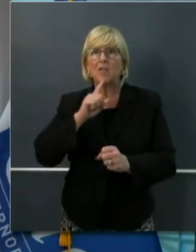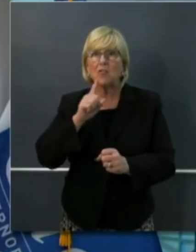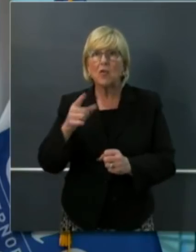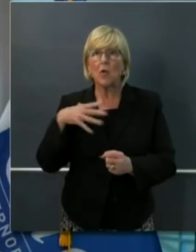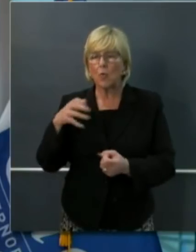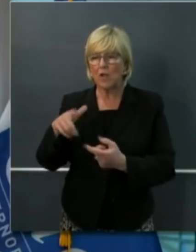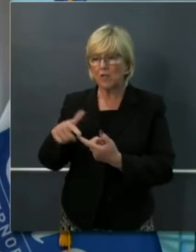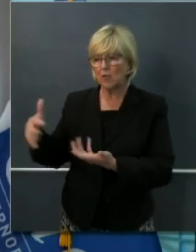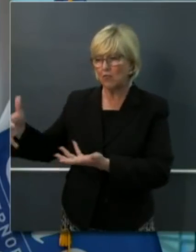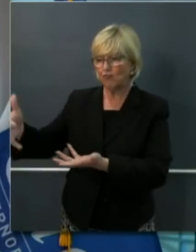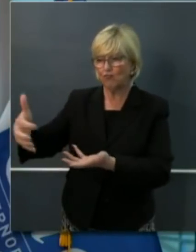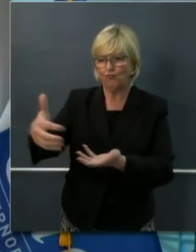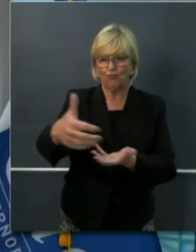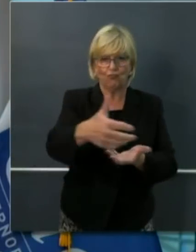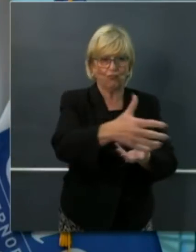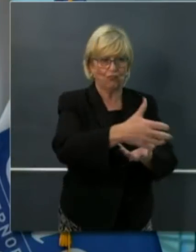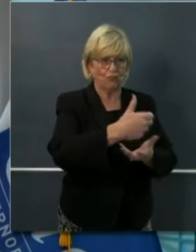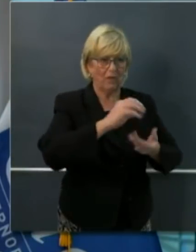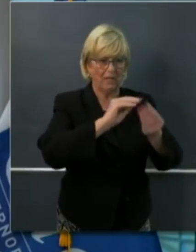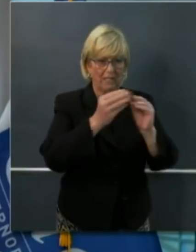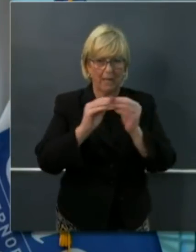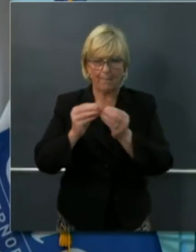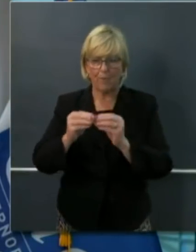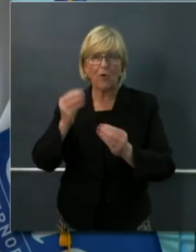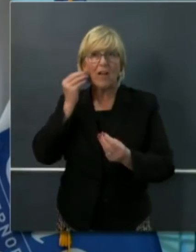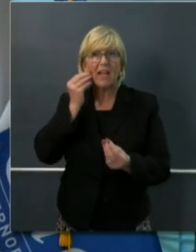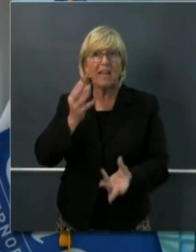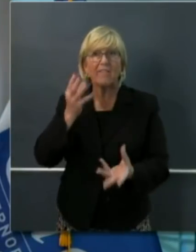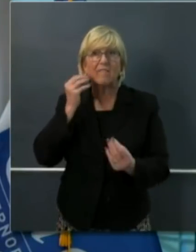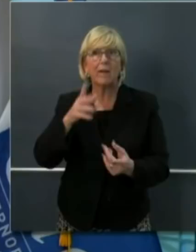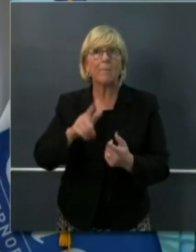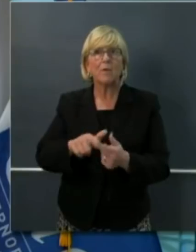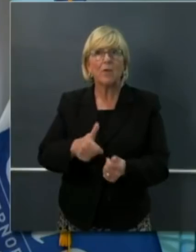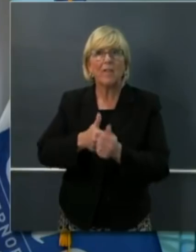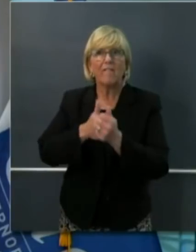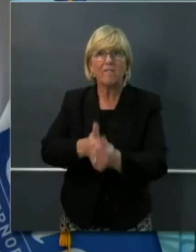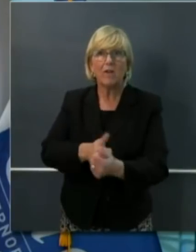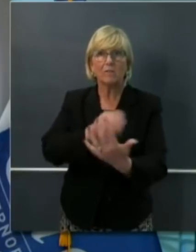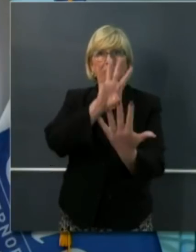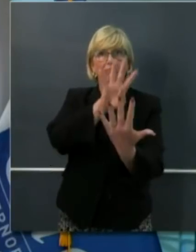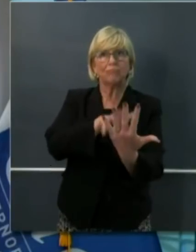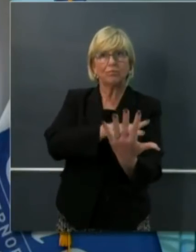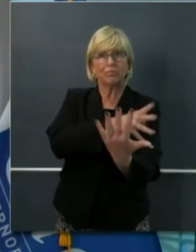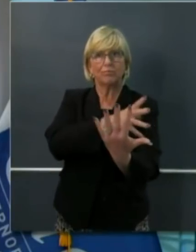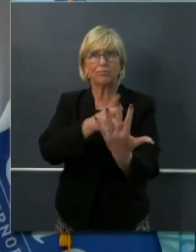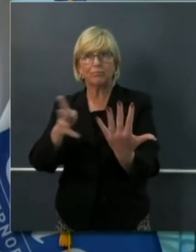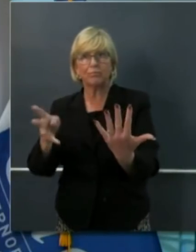contact tracing information in a easy to follow dashboard that tells us how many people are